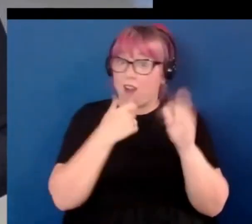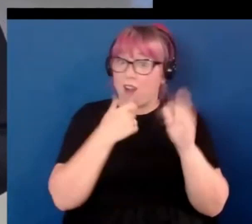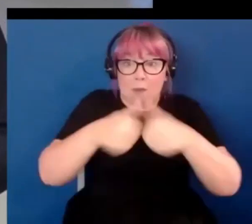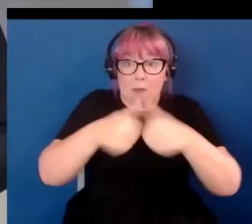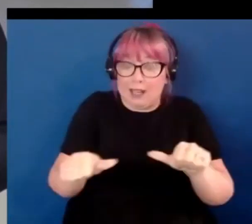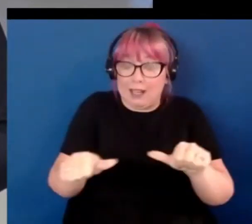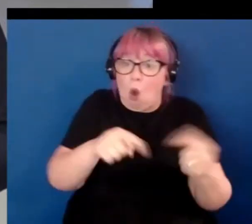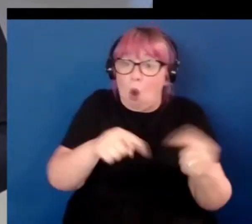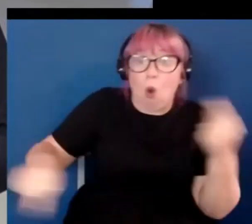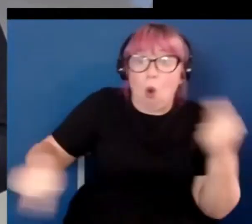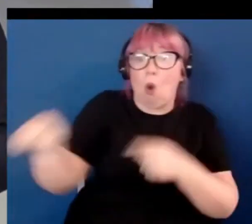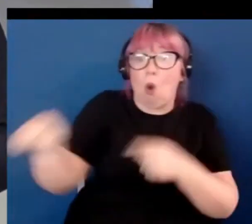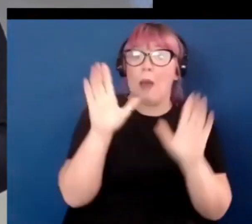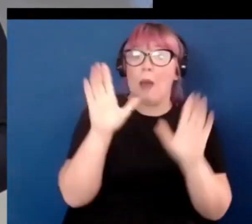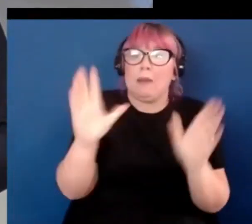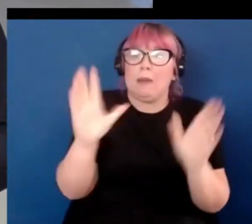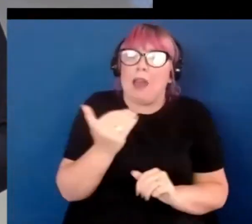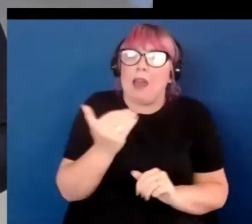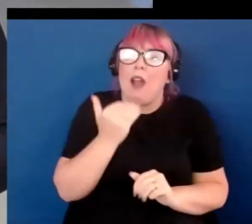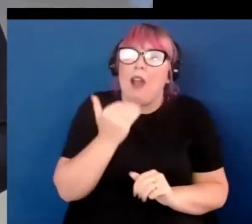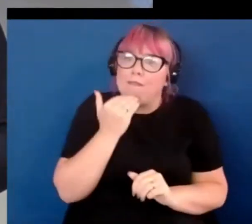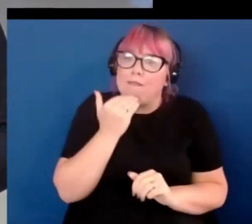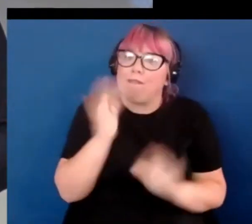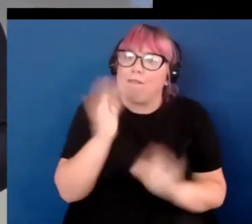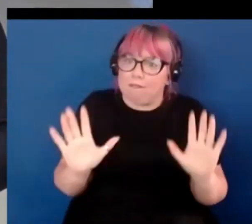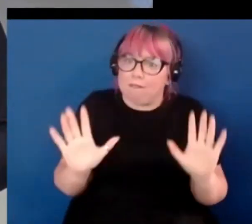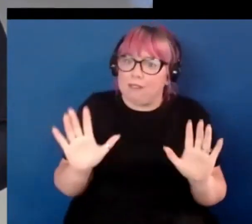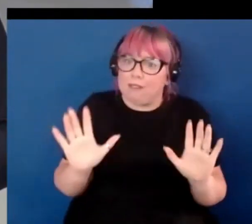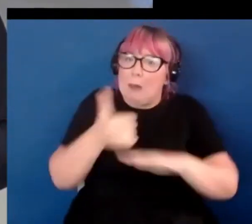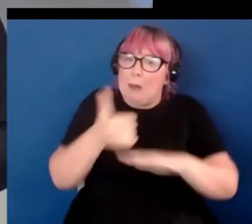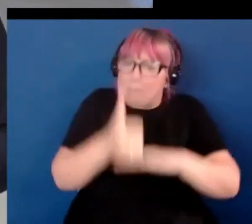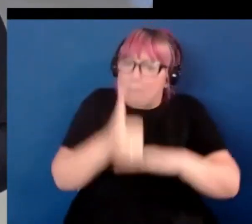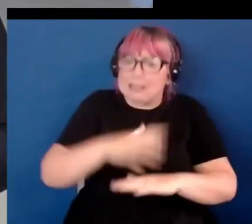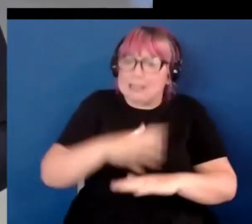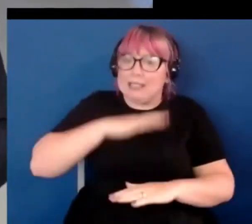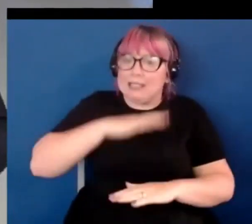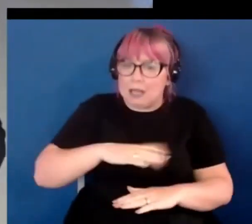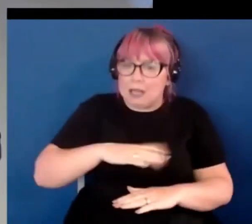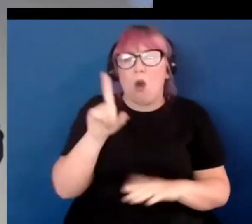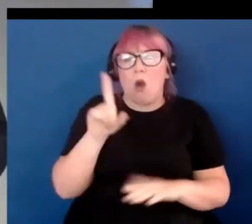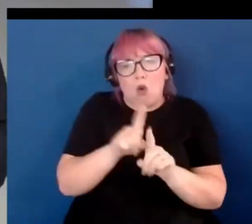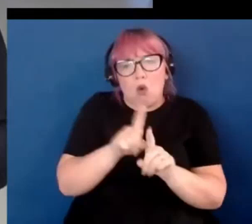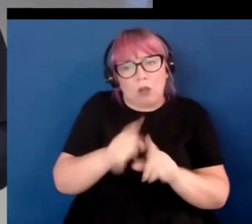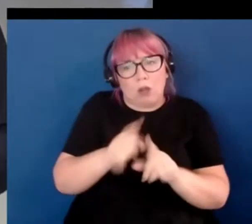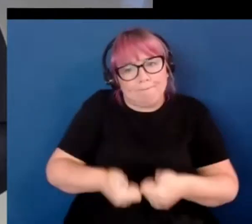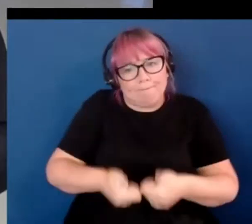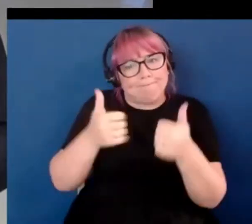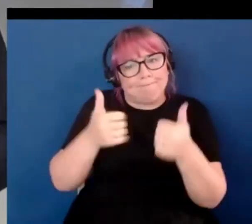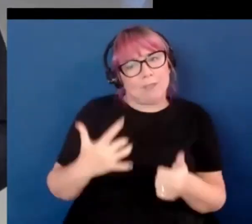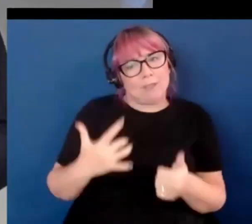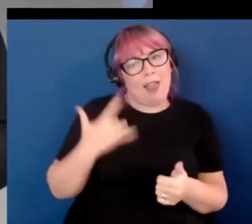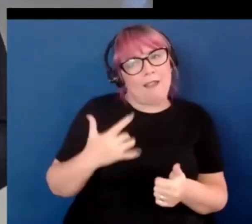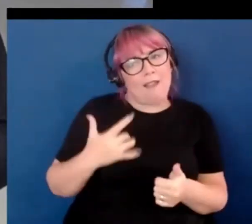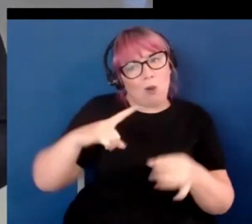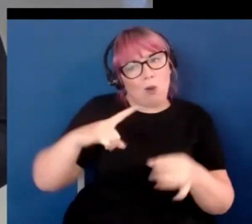basic needs, but for a fulfilled life. And we believe that world is